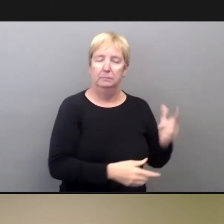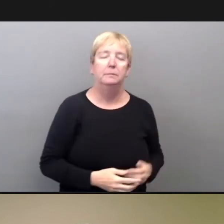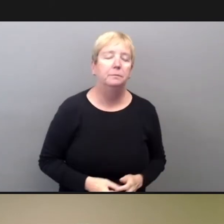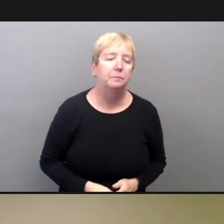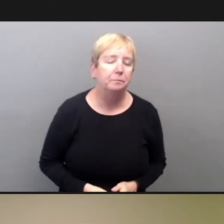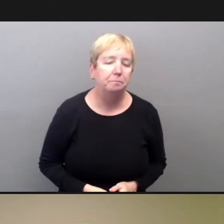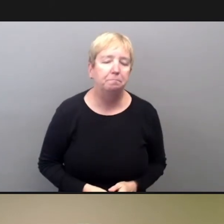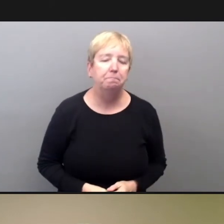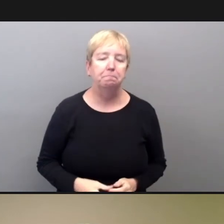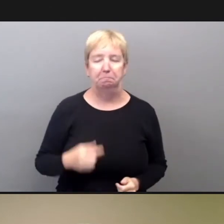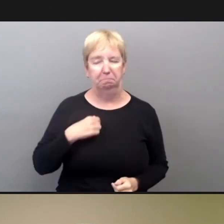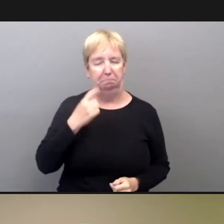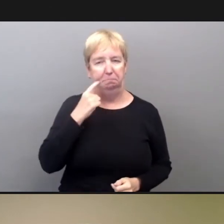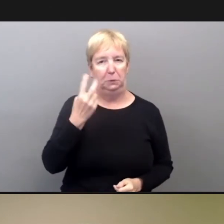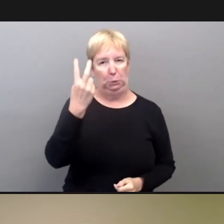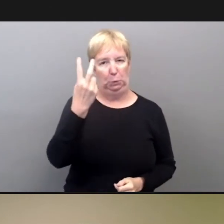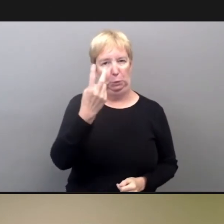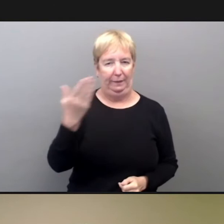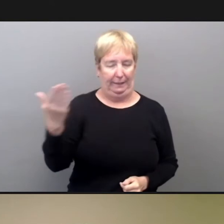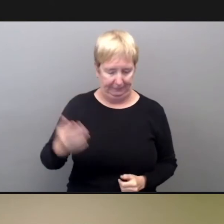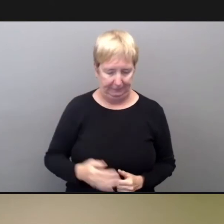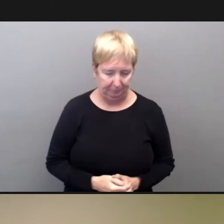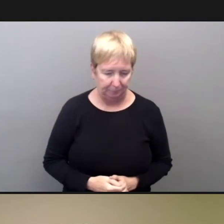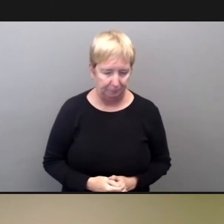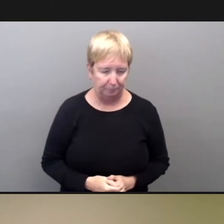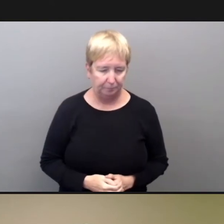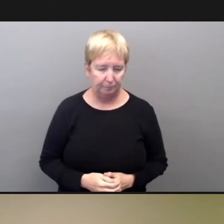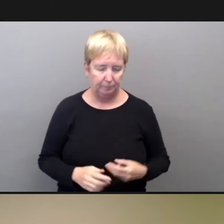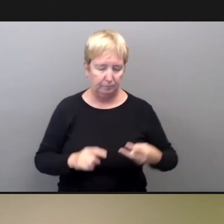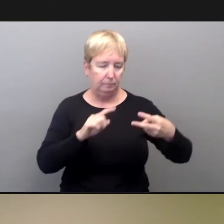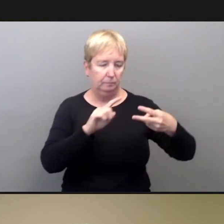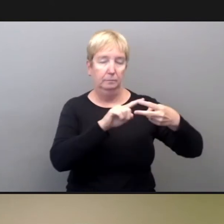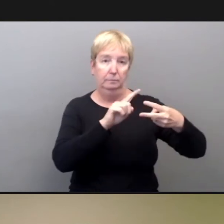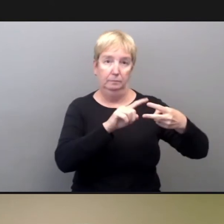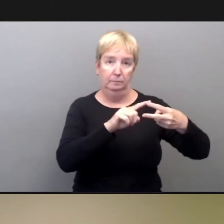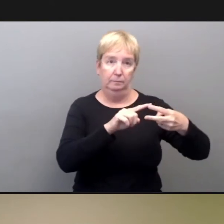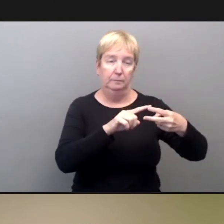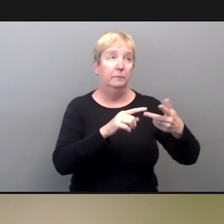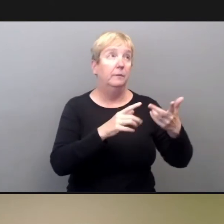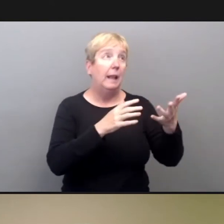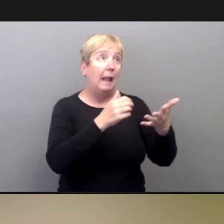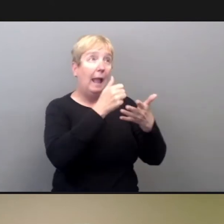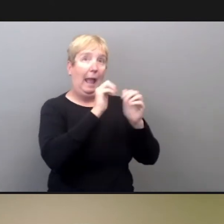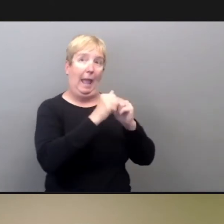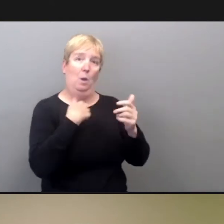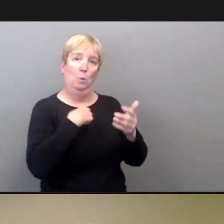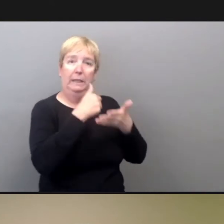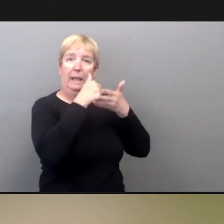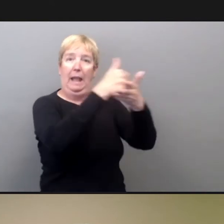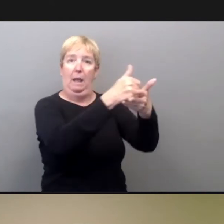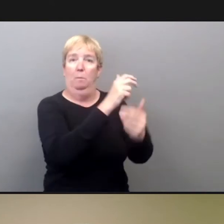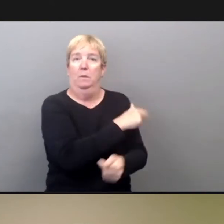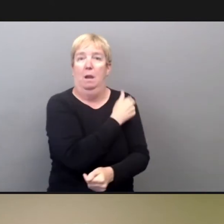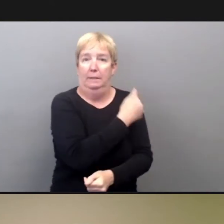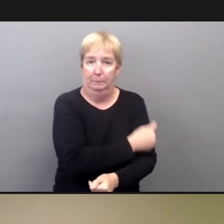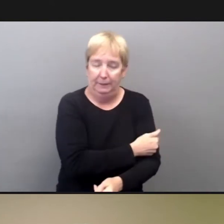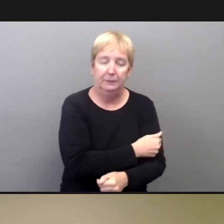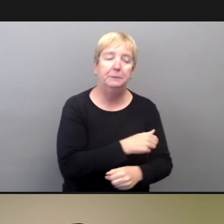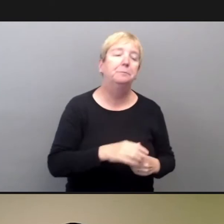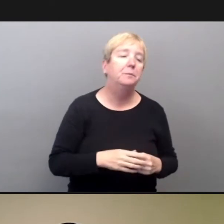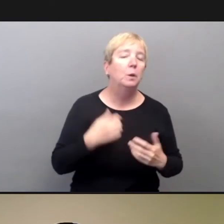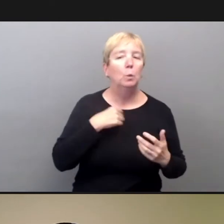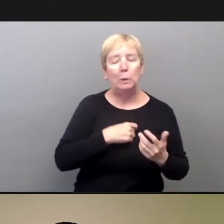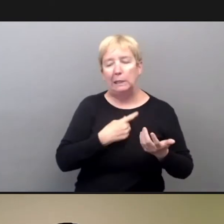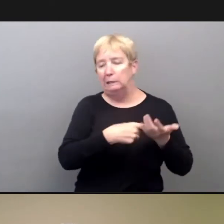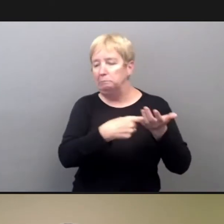there are two factors here. One is on the helping the hospital side. We've been talking and debating